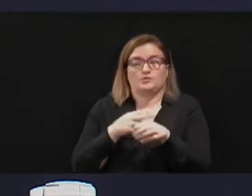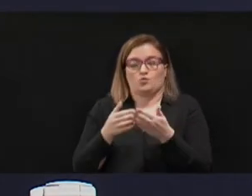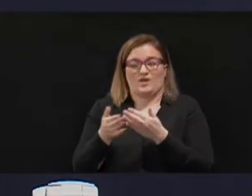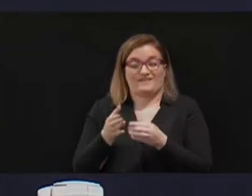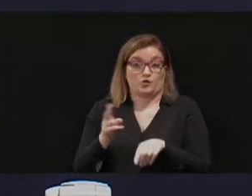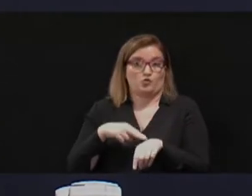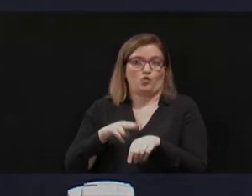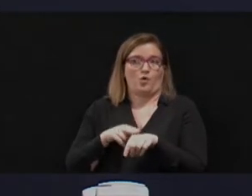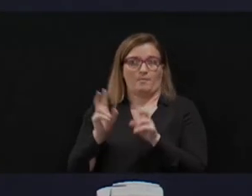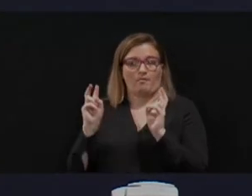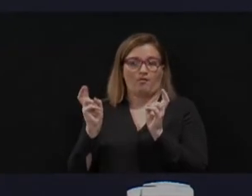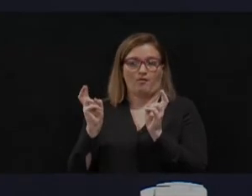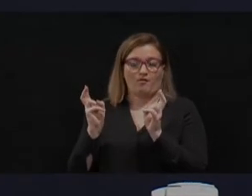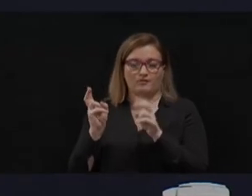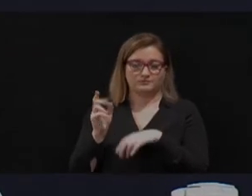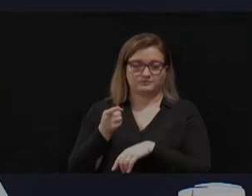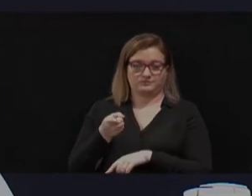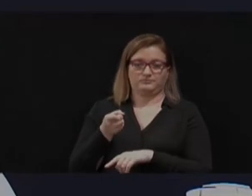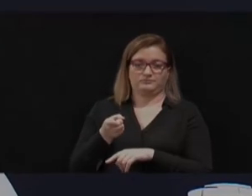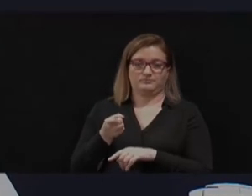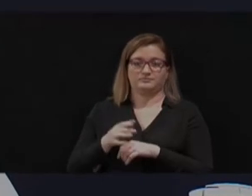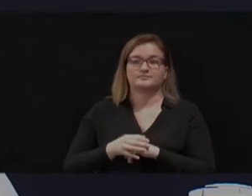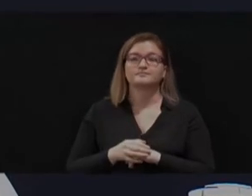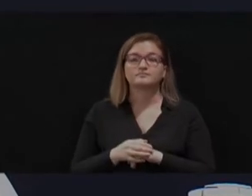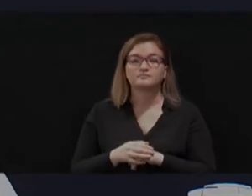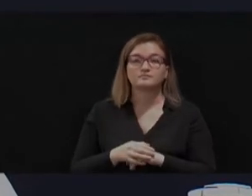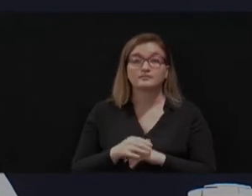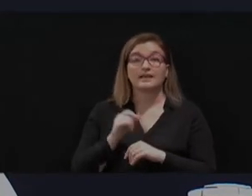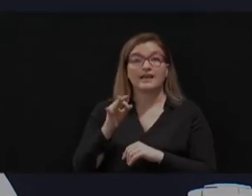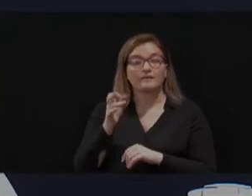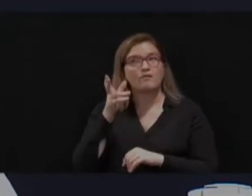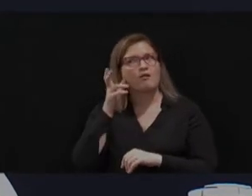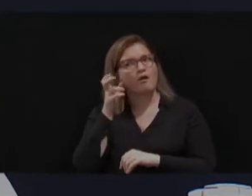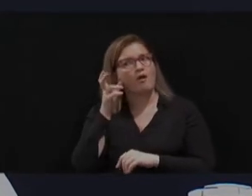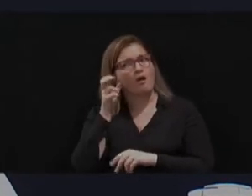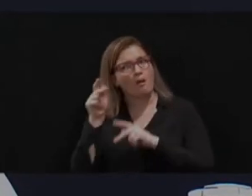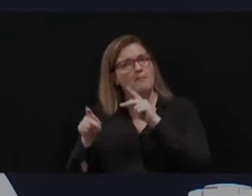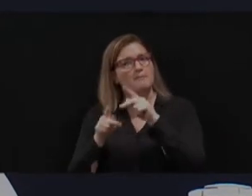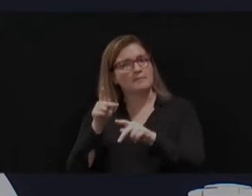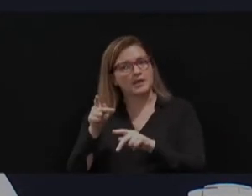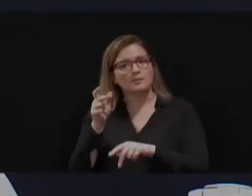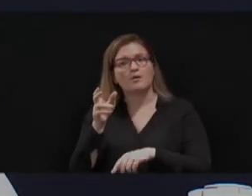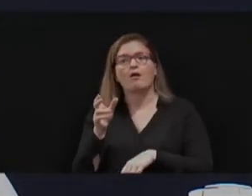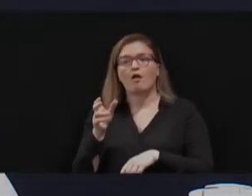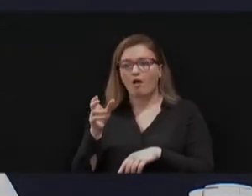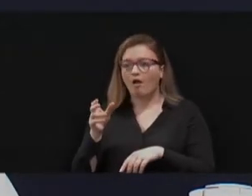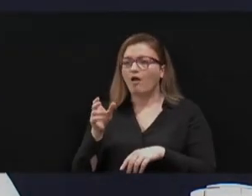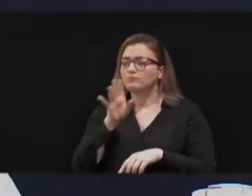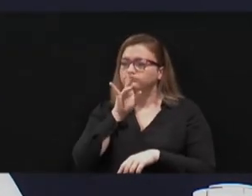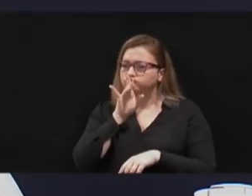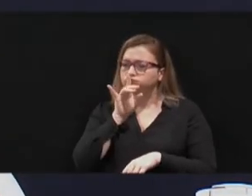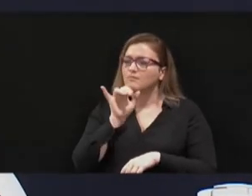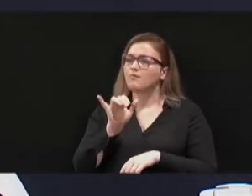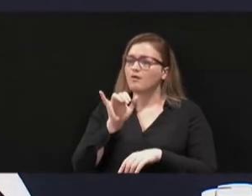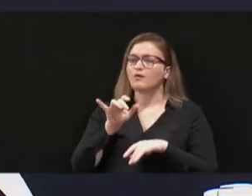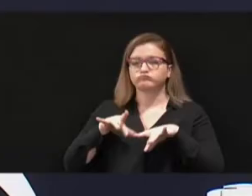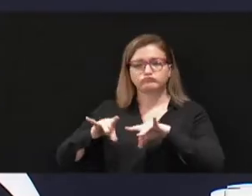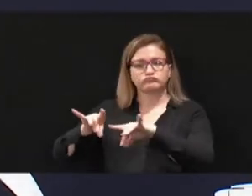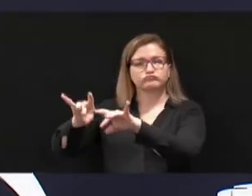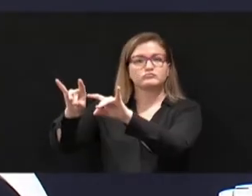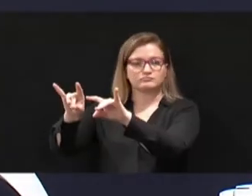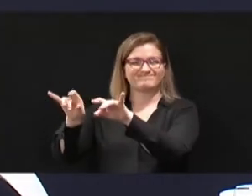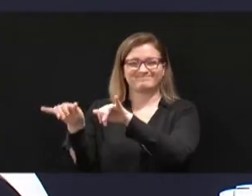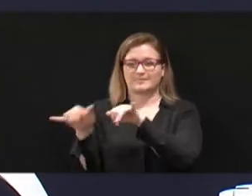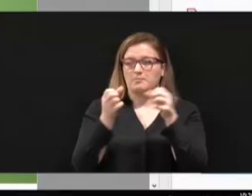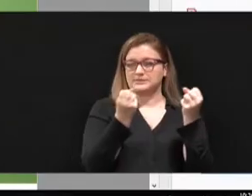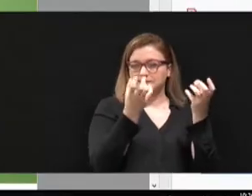people speak, we will speak. And that is because spoken language takes place at a pre-conscious level.